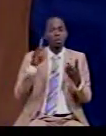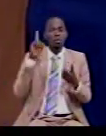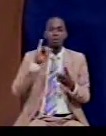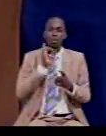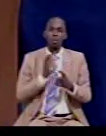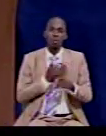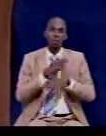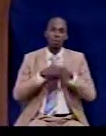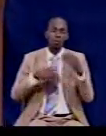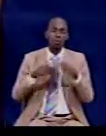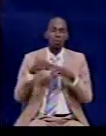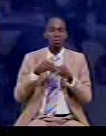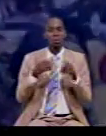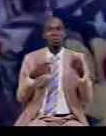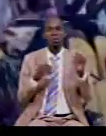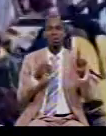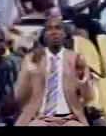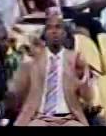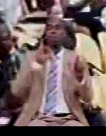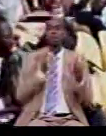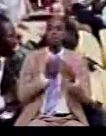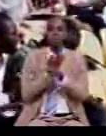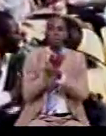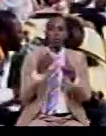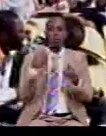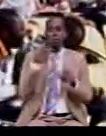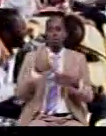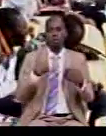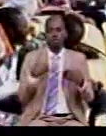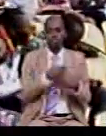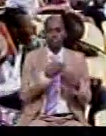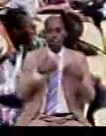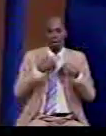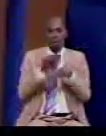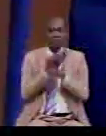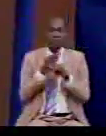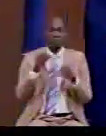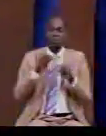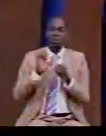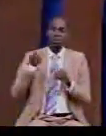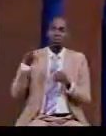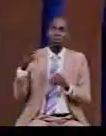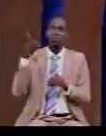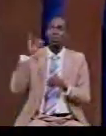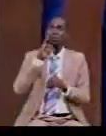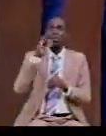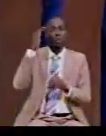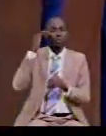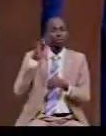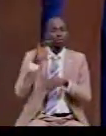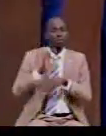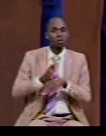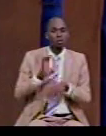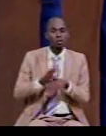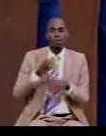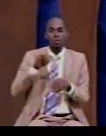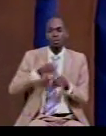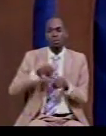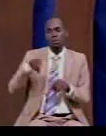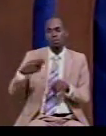in Ephesians, he's the head of the church, triumphant. In Philippians, Jesus is our joy, causing us to rejoice in